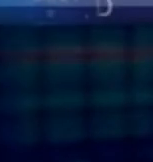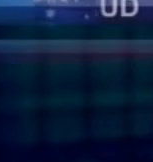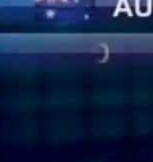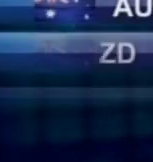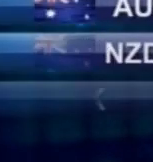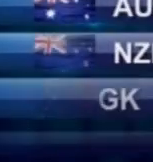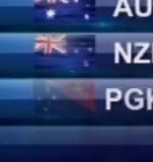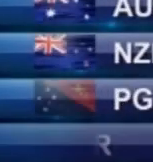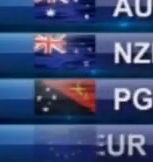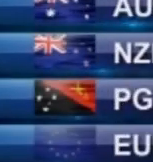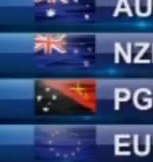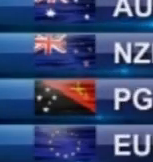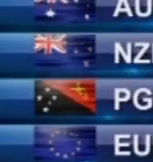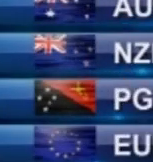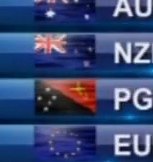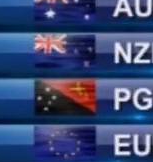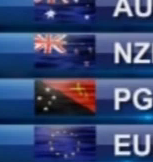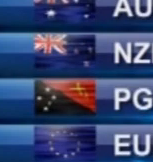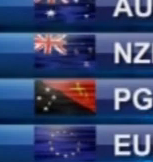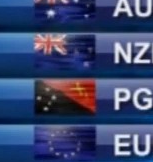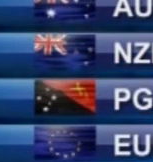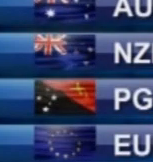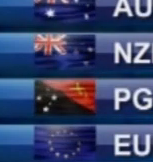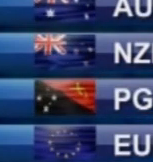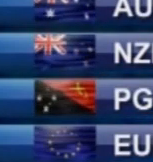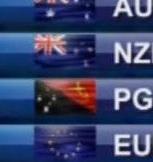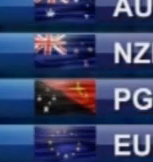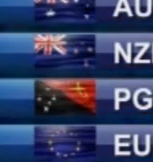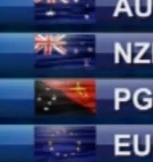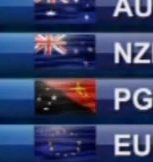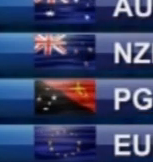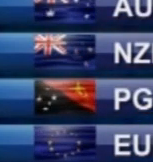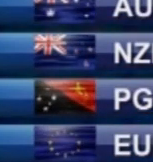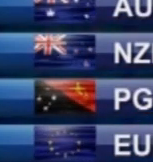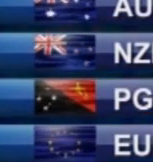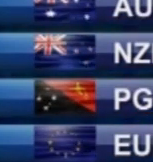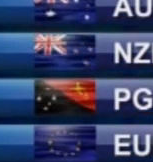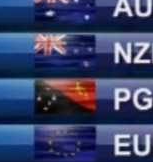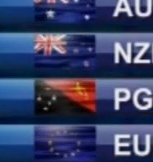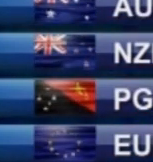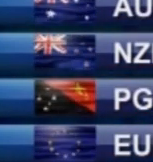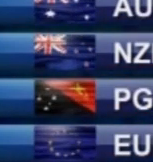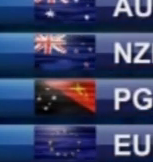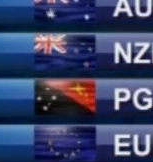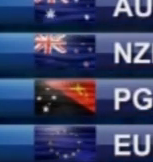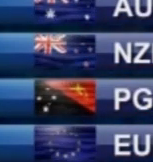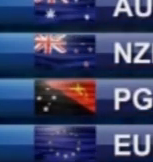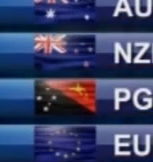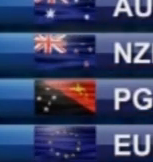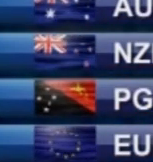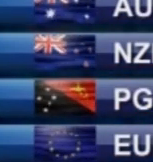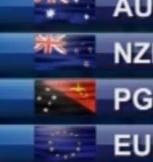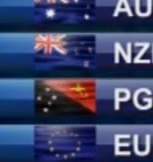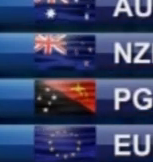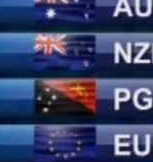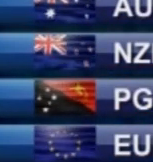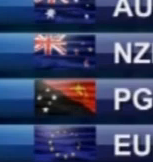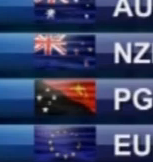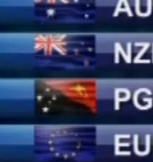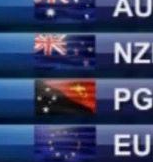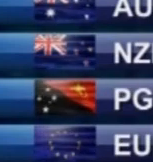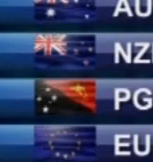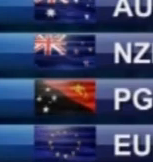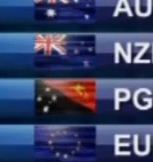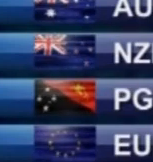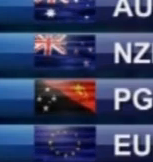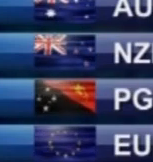exchange rates as set this morning, once again the Fiji dollar showed itself on the rise against major currencies such as the Chinese yuan, the